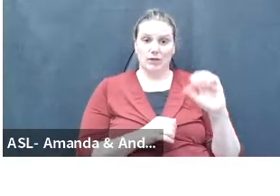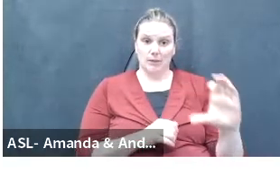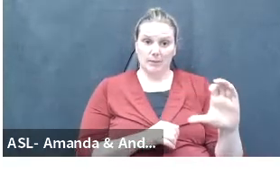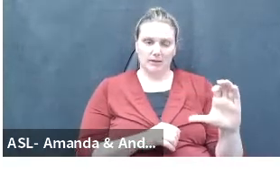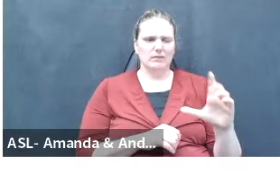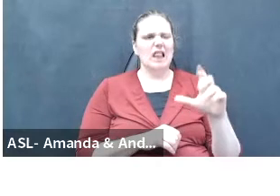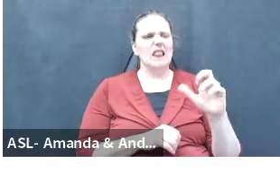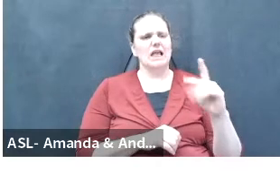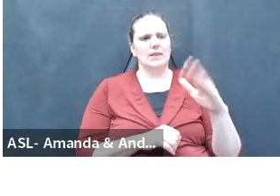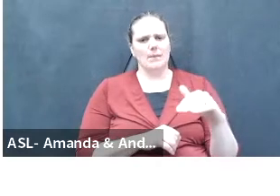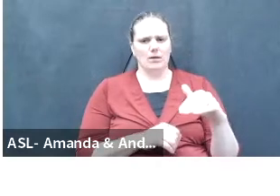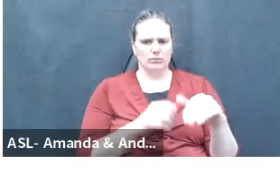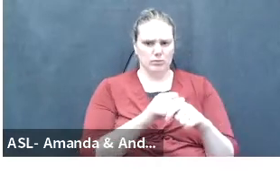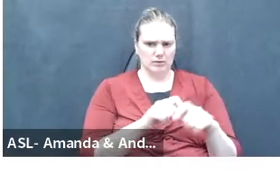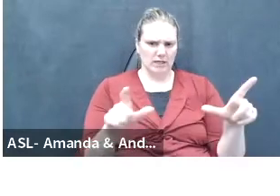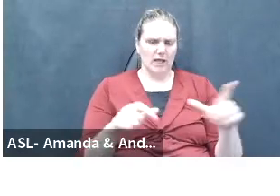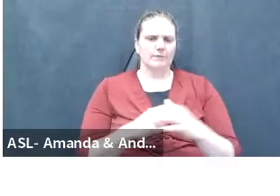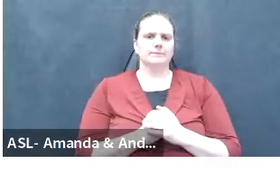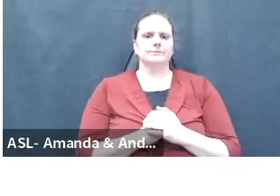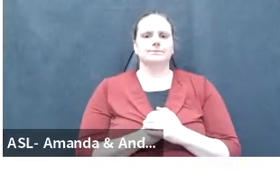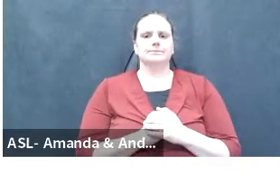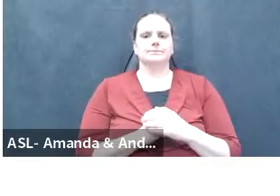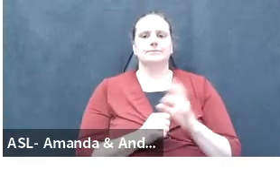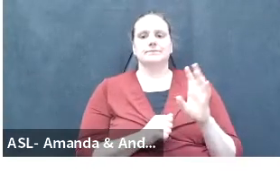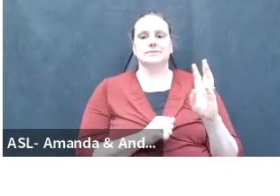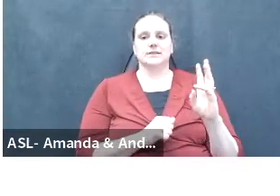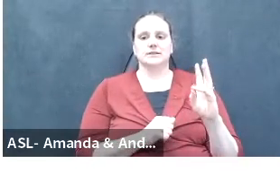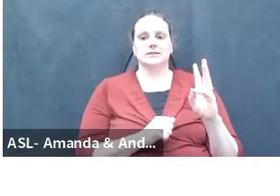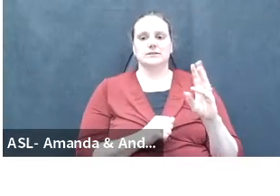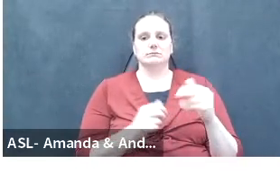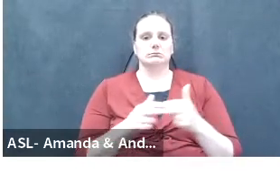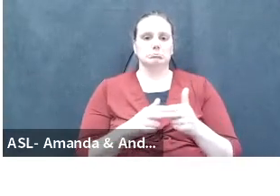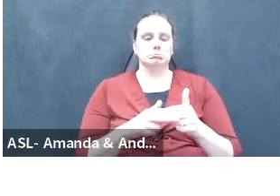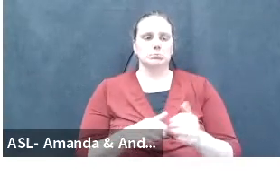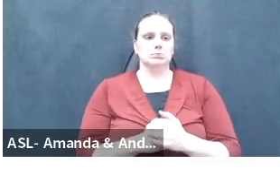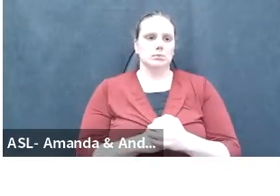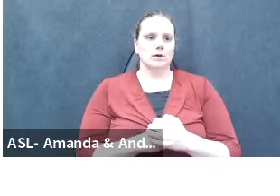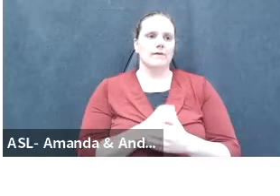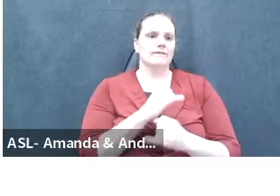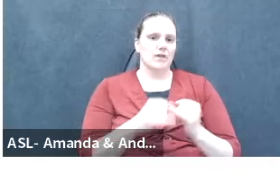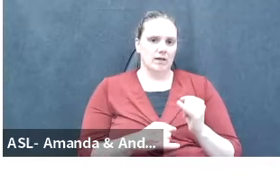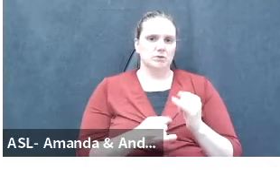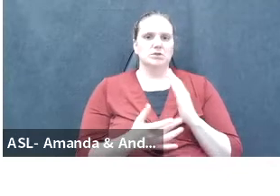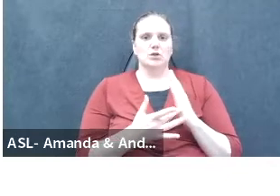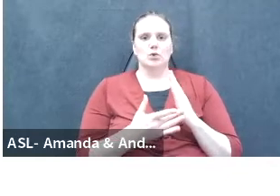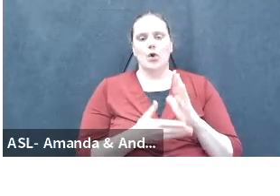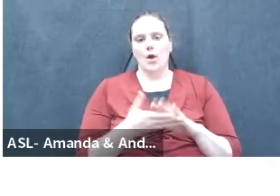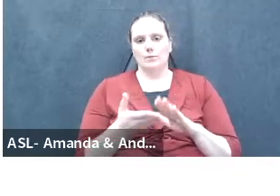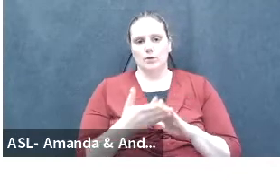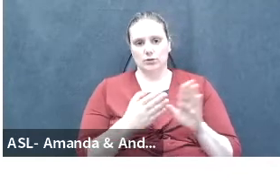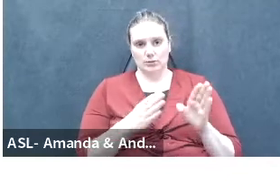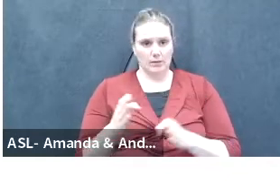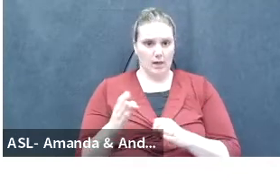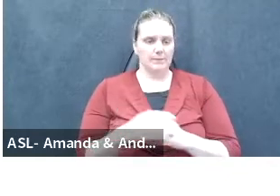at the bottom that we'll send out. Slide 6. The final technical and operational